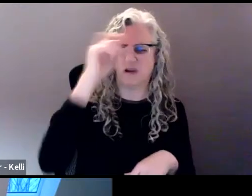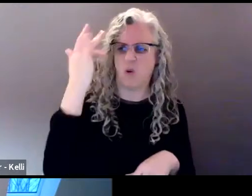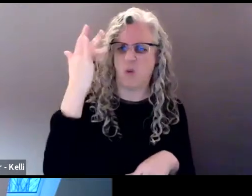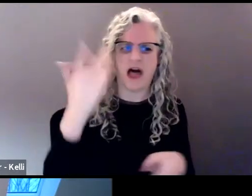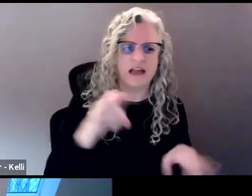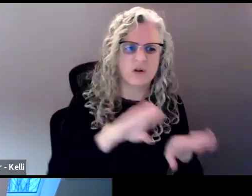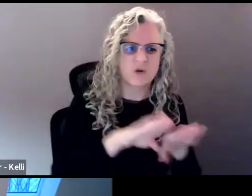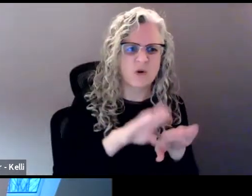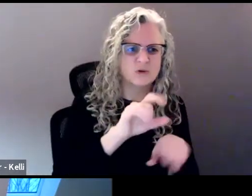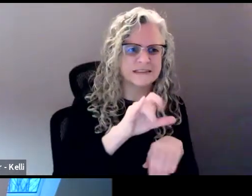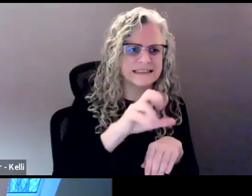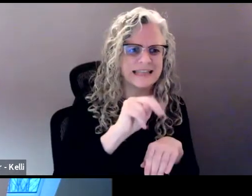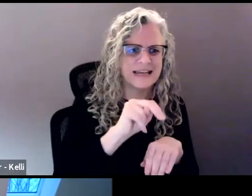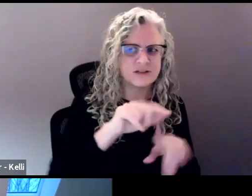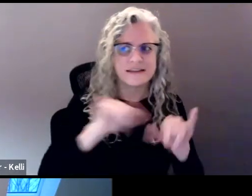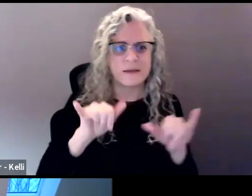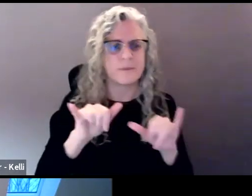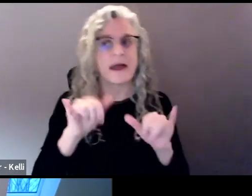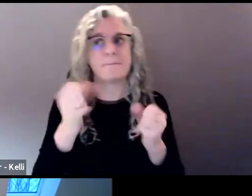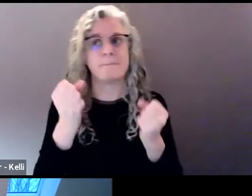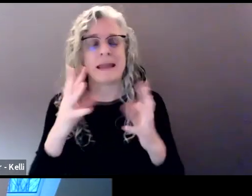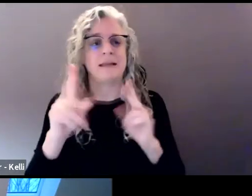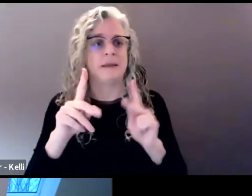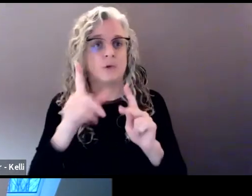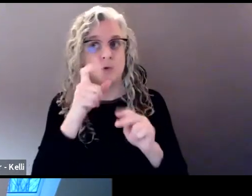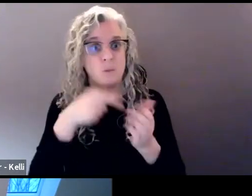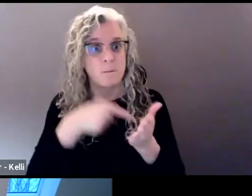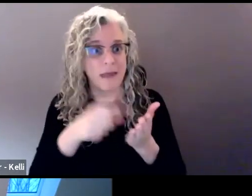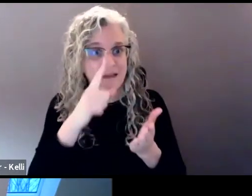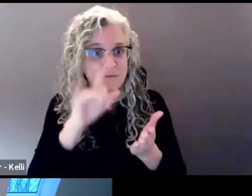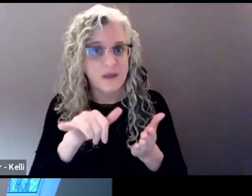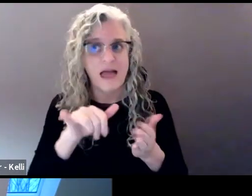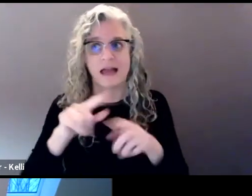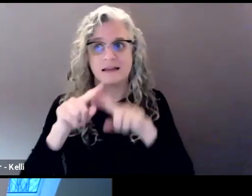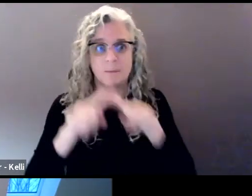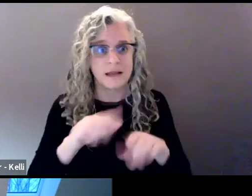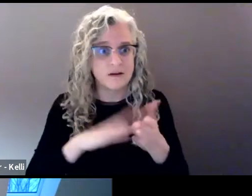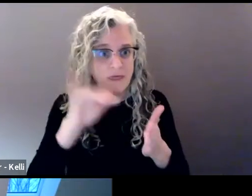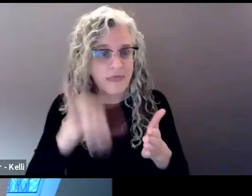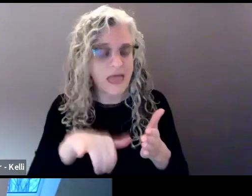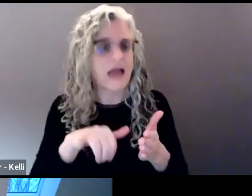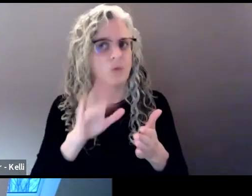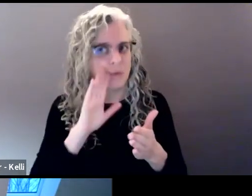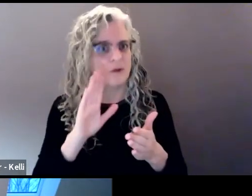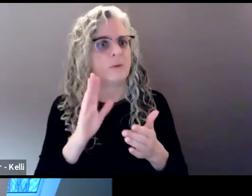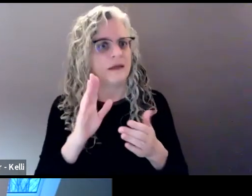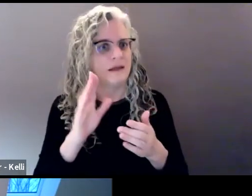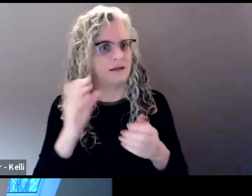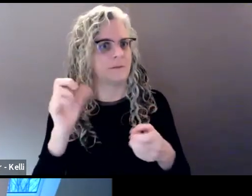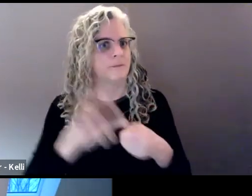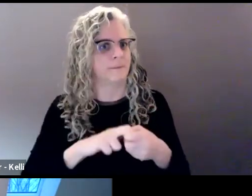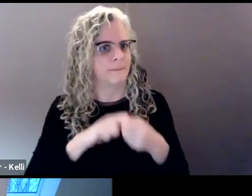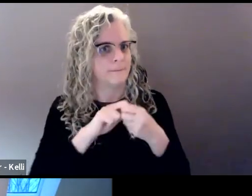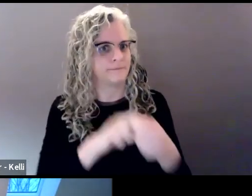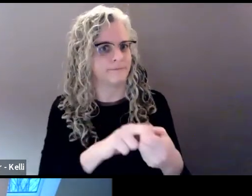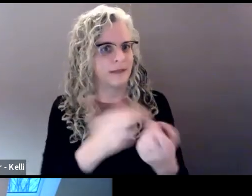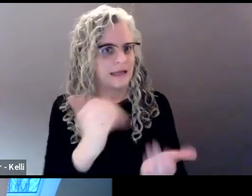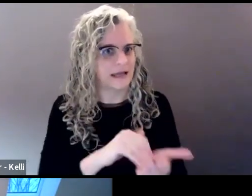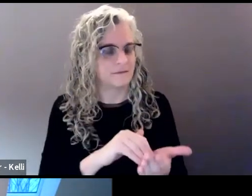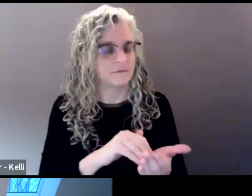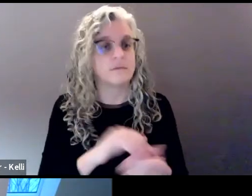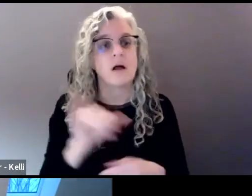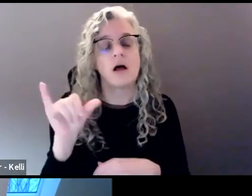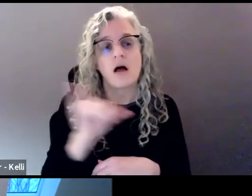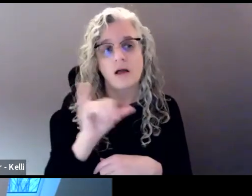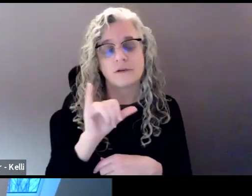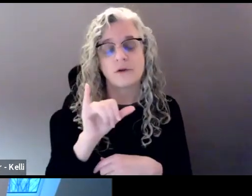portion of the residents who depend on it and who pay for it are expecting to use it most heavily. In addition, WMATA must take into consideration those